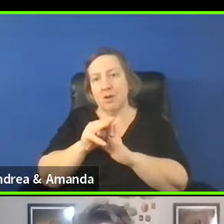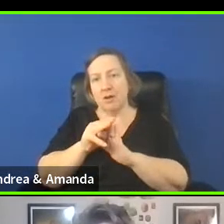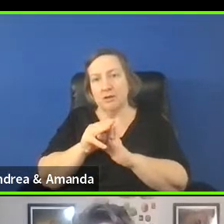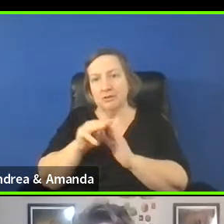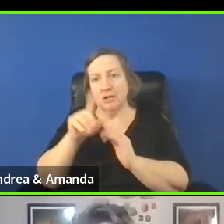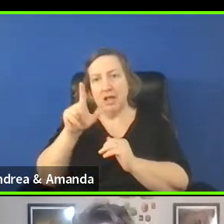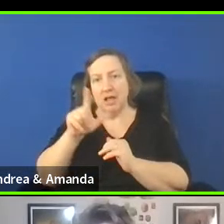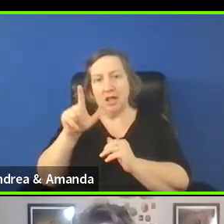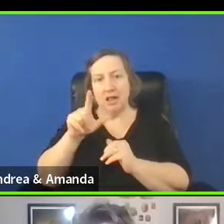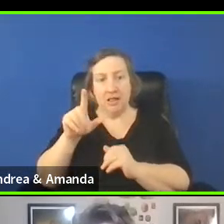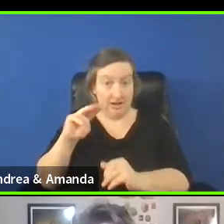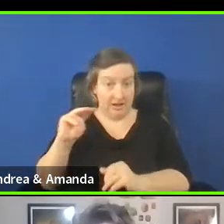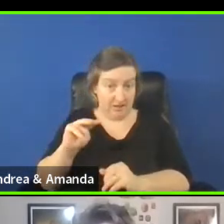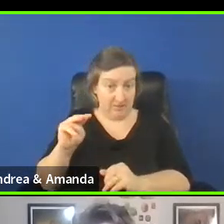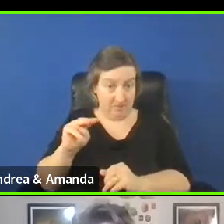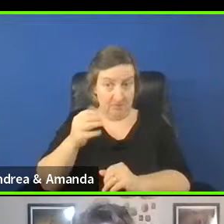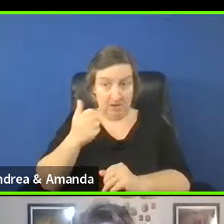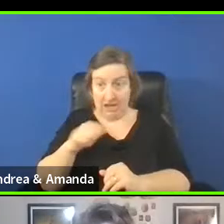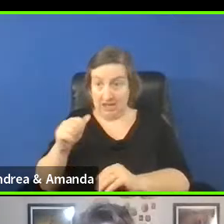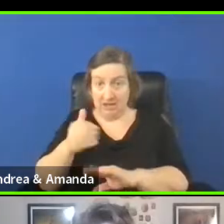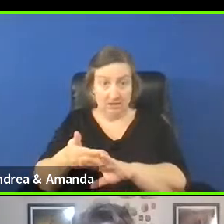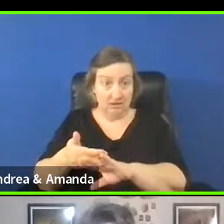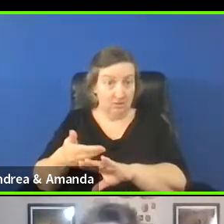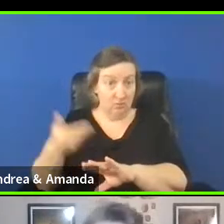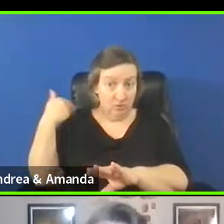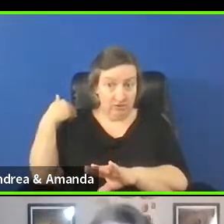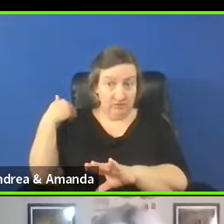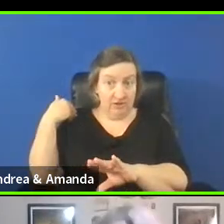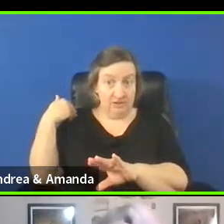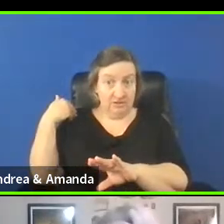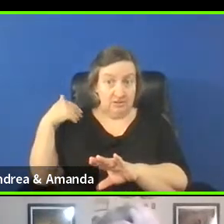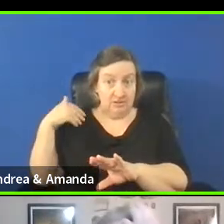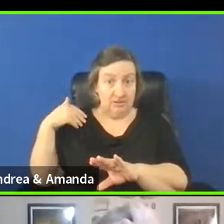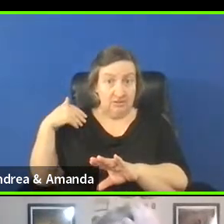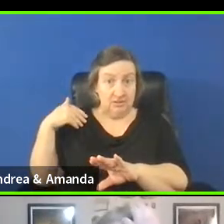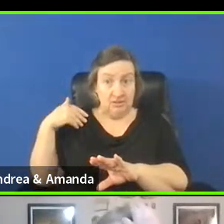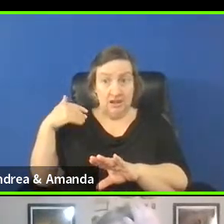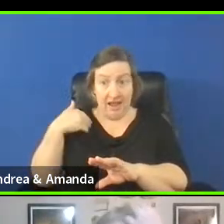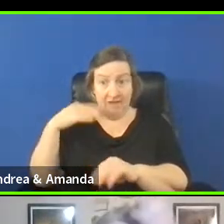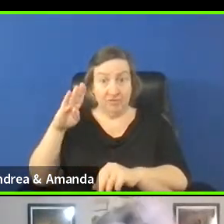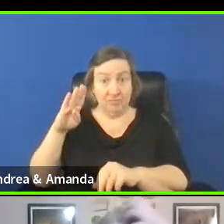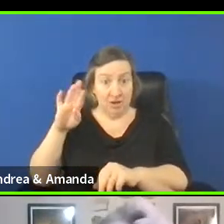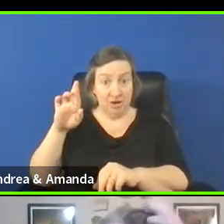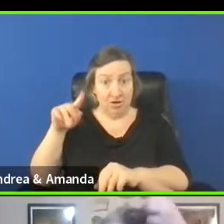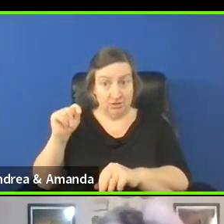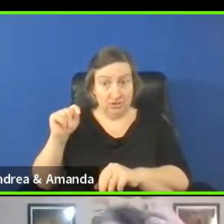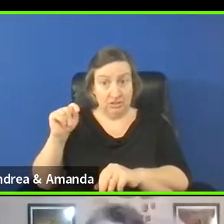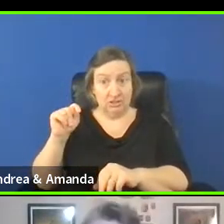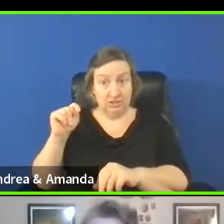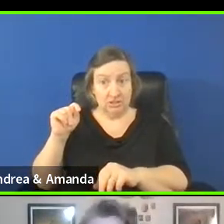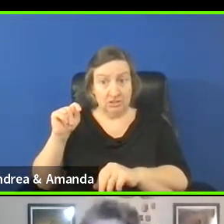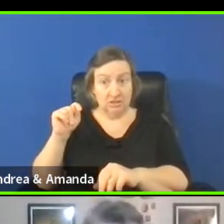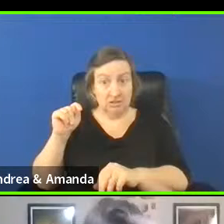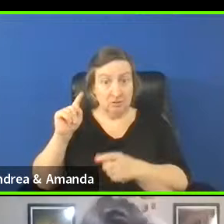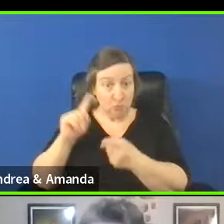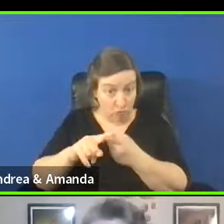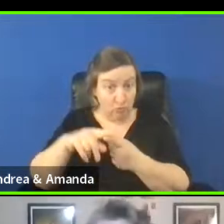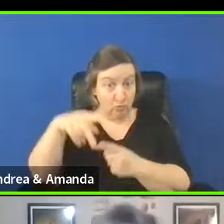was it, L and M? Do any of the previous versions have a BRT that goes down to